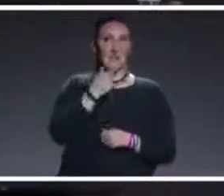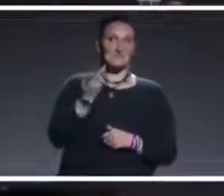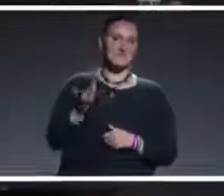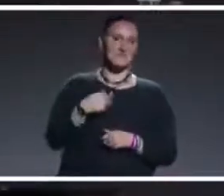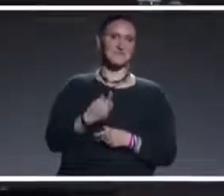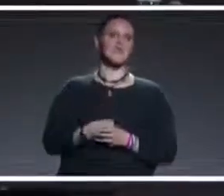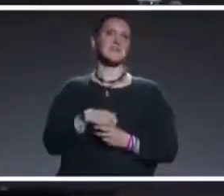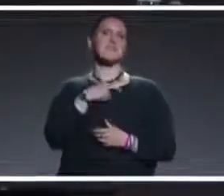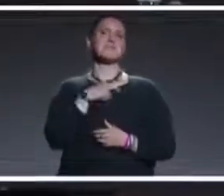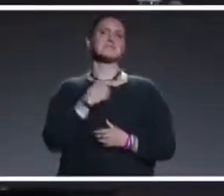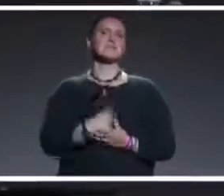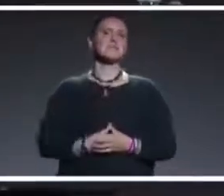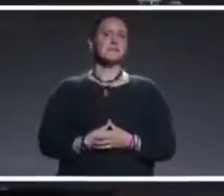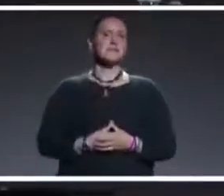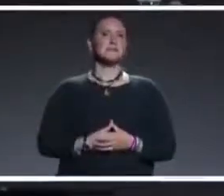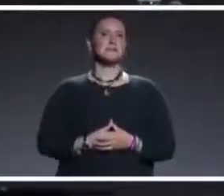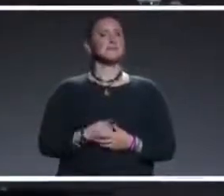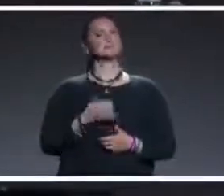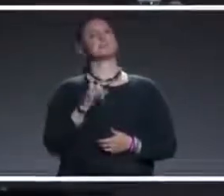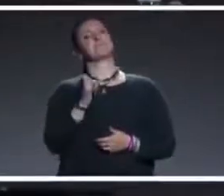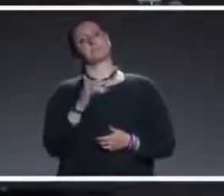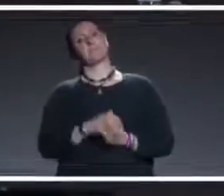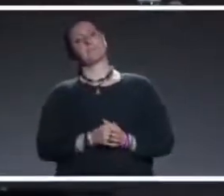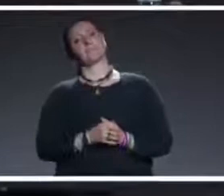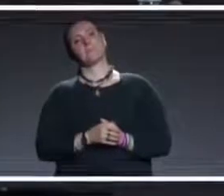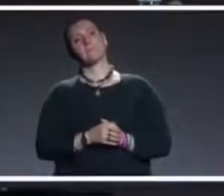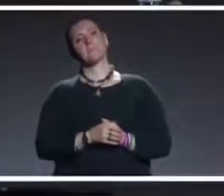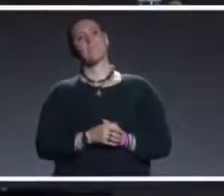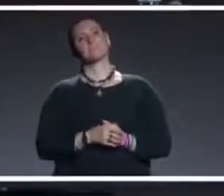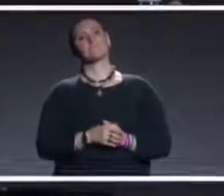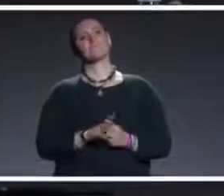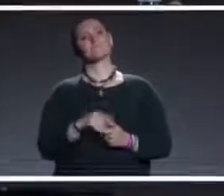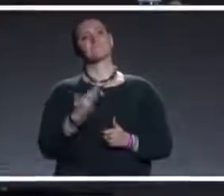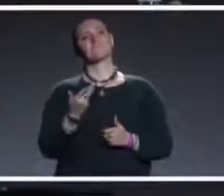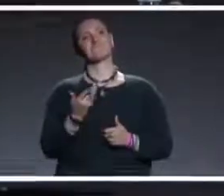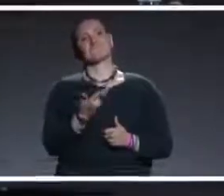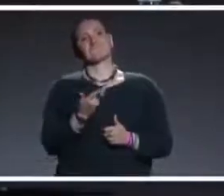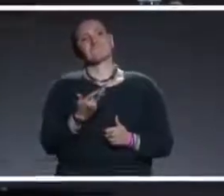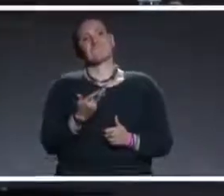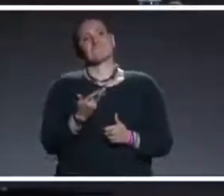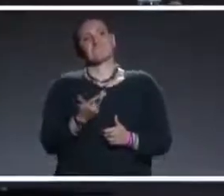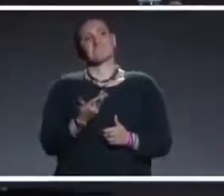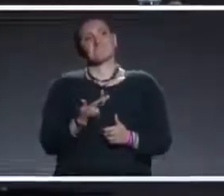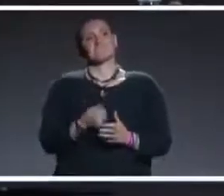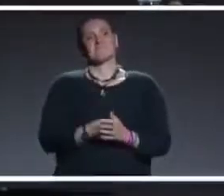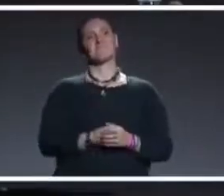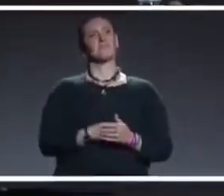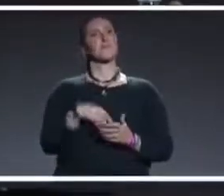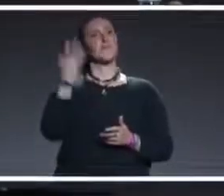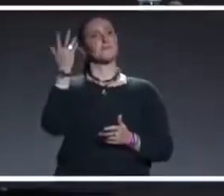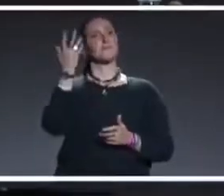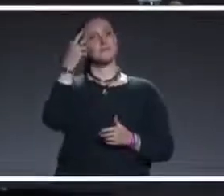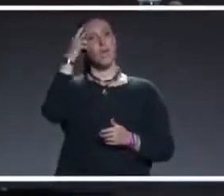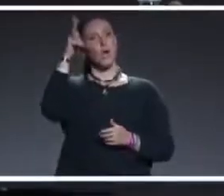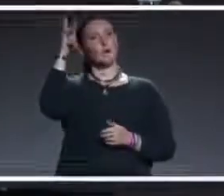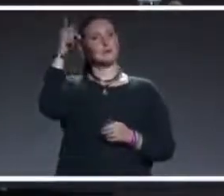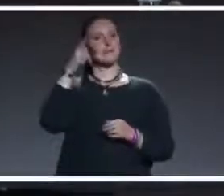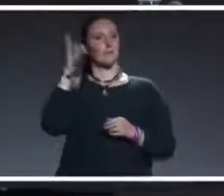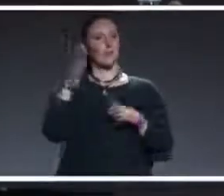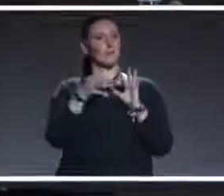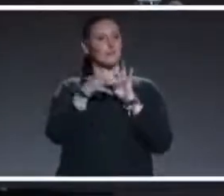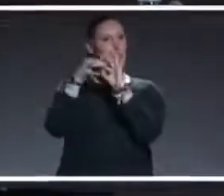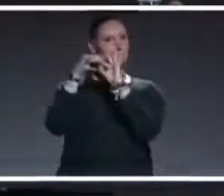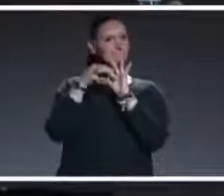I think less about my relationship to like godlikeness than